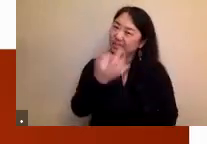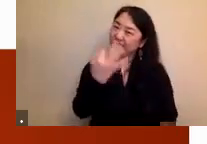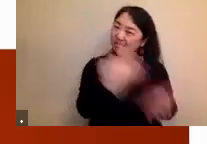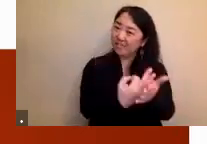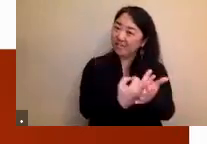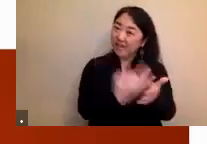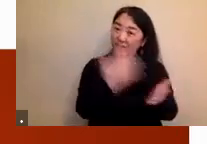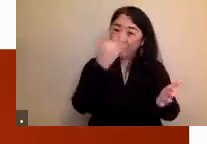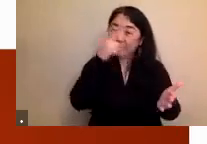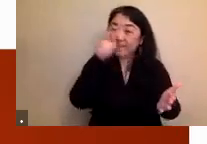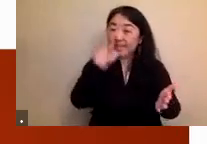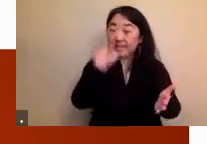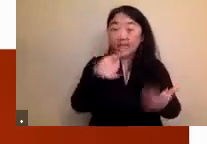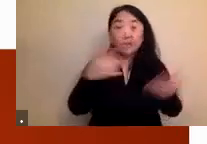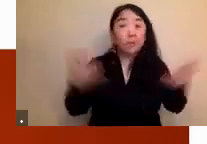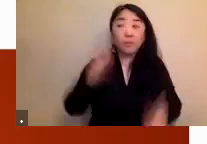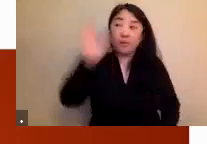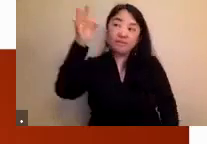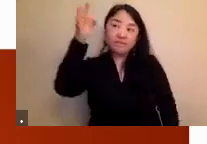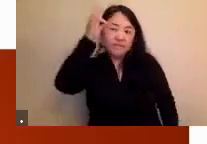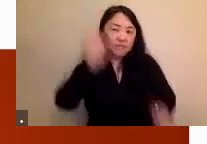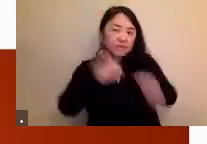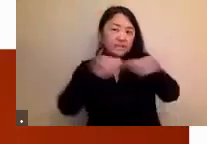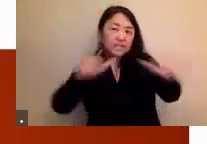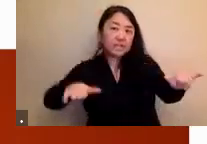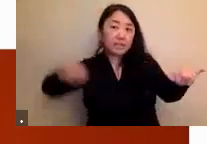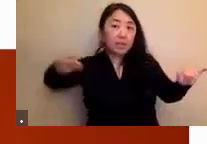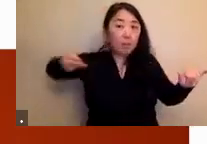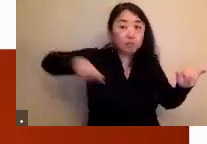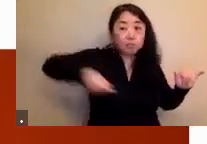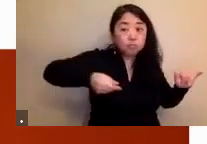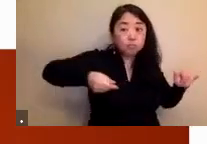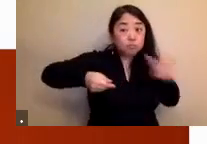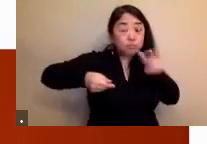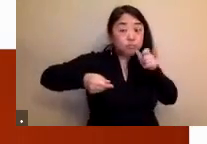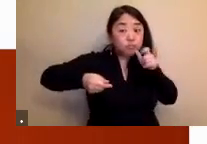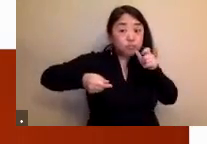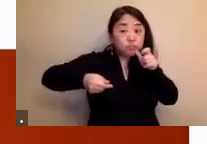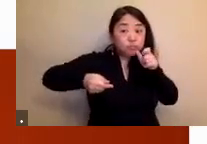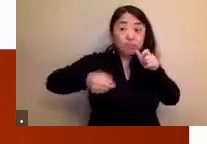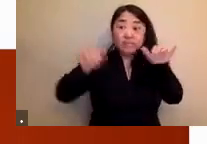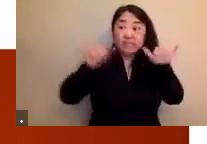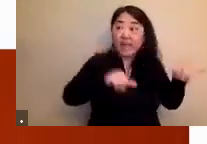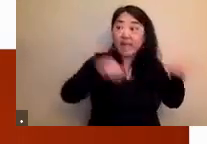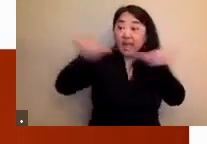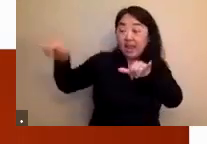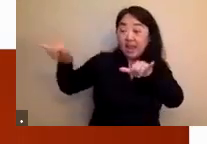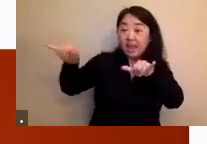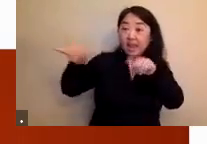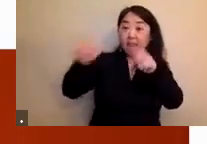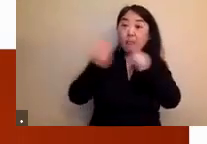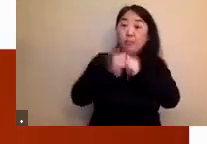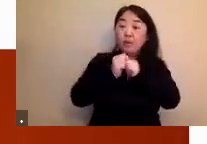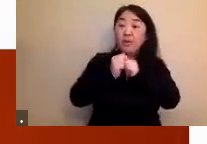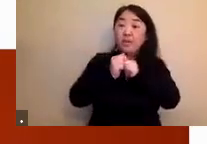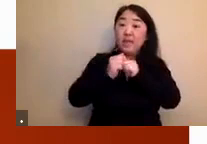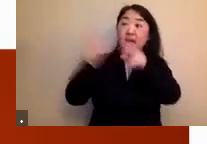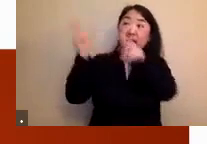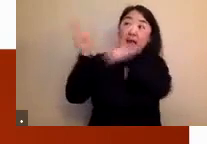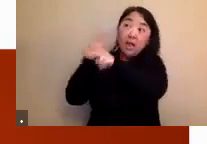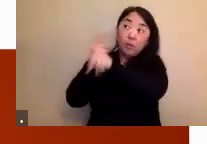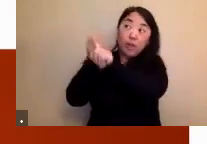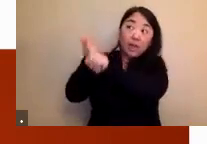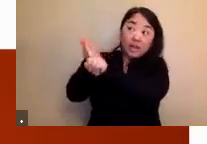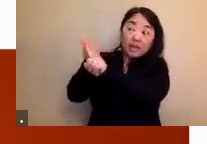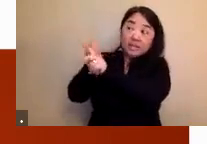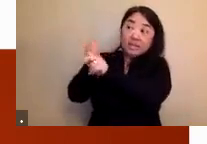was a federal system, it was not funded by the same system as the highway system